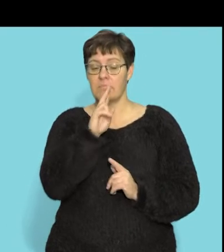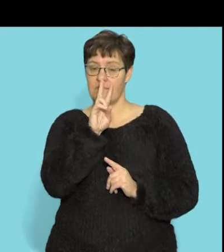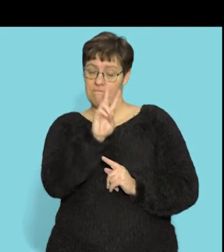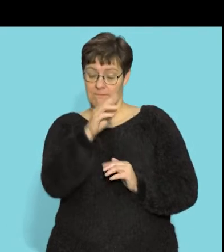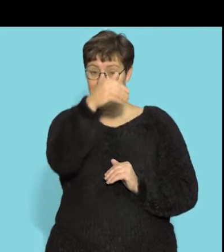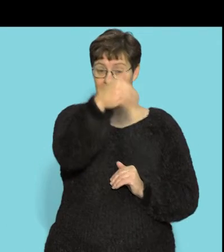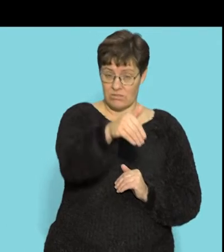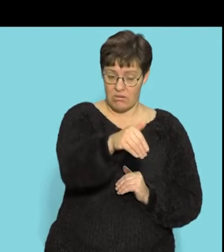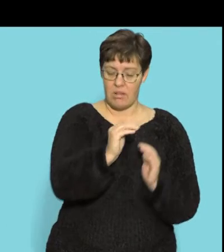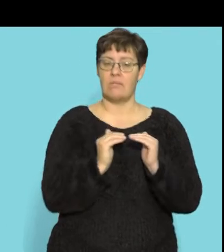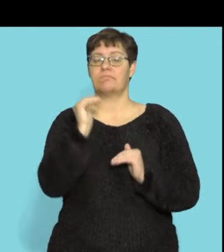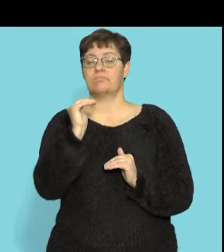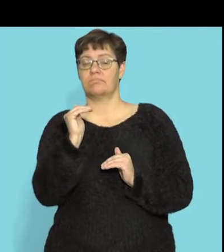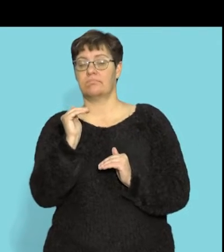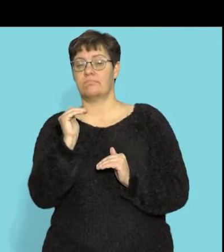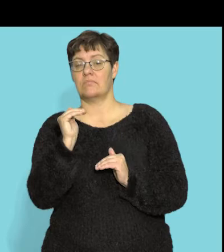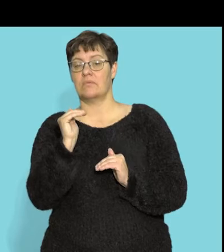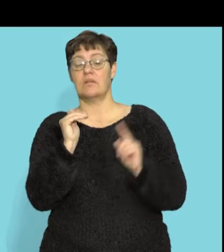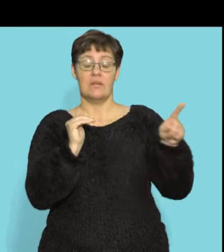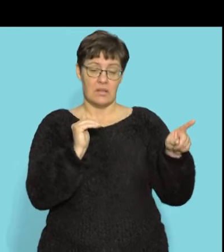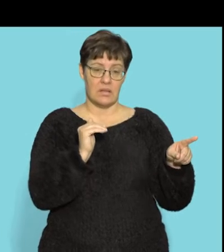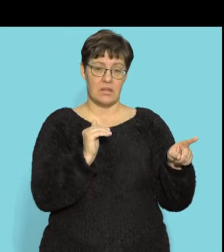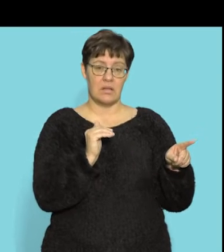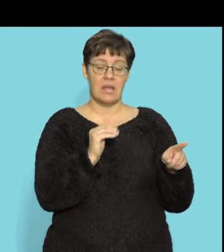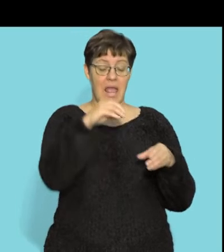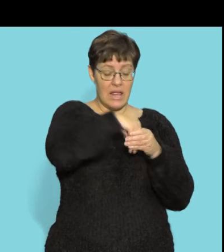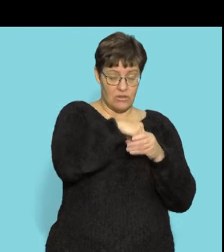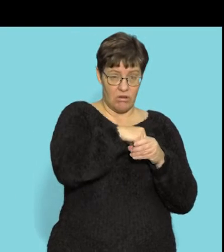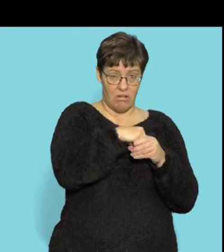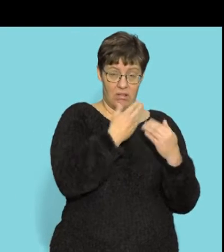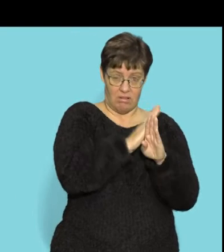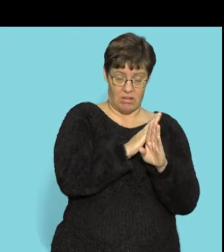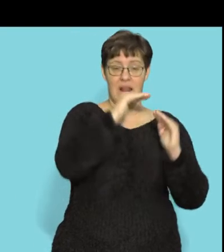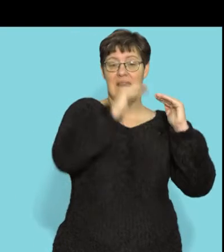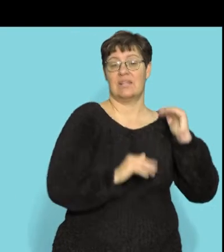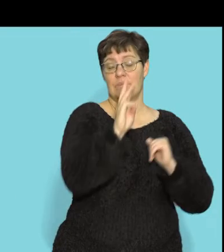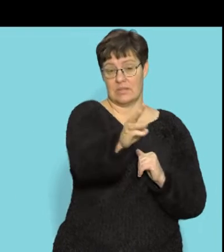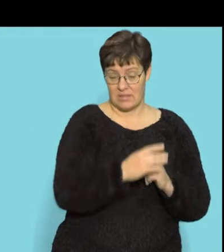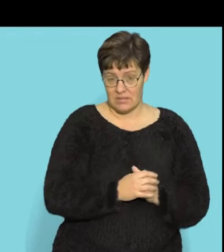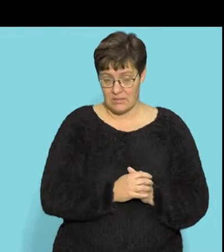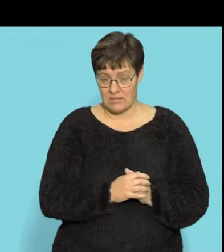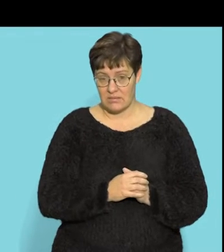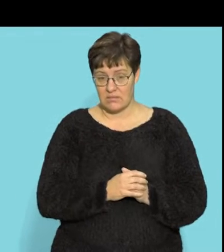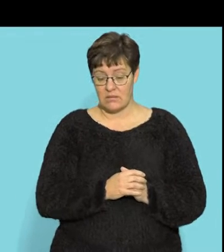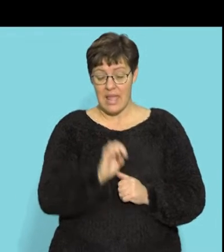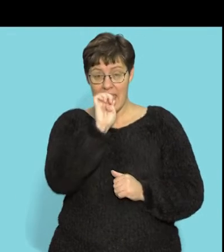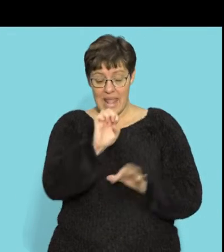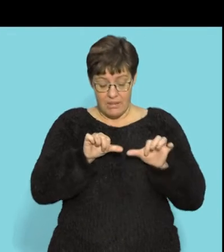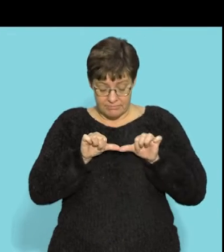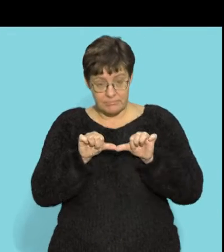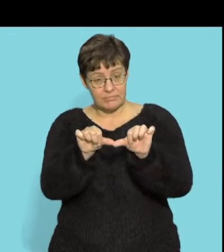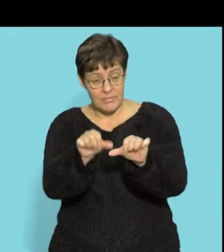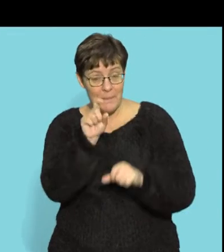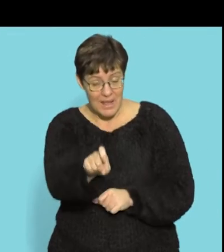V external increases while there is a drop in internal resistance. You need to take note that for E to remain